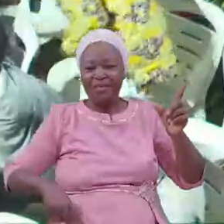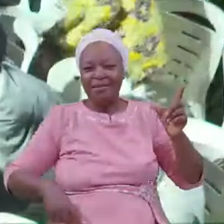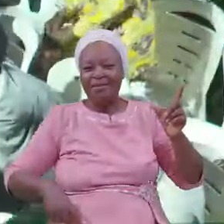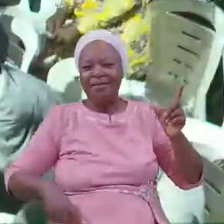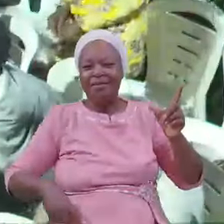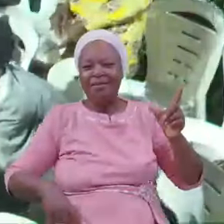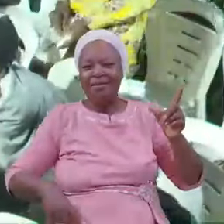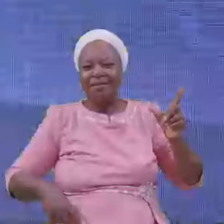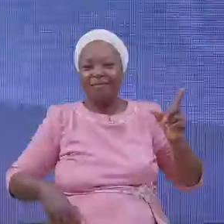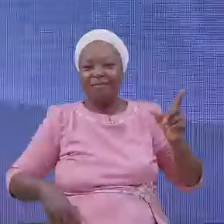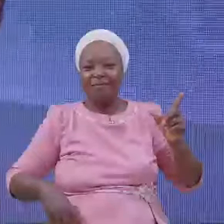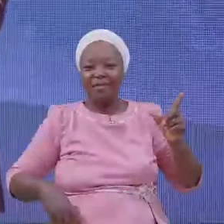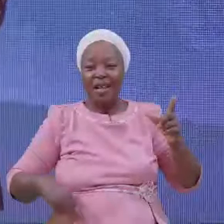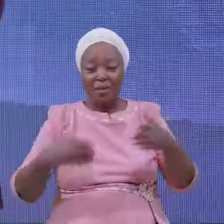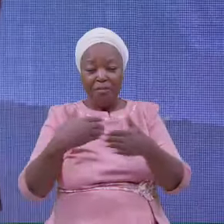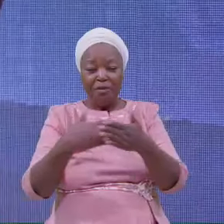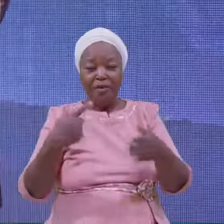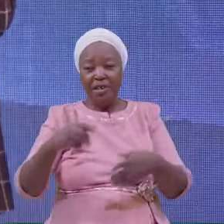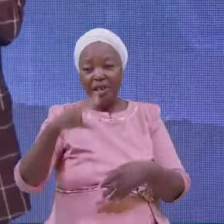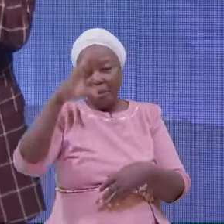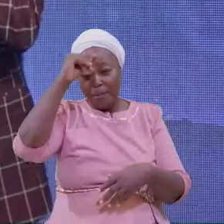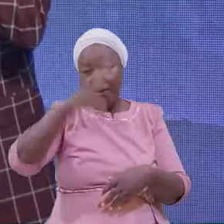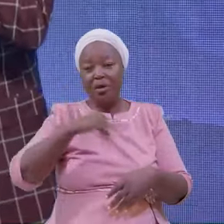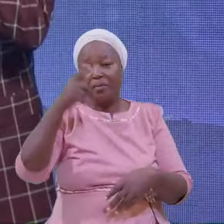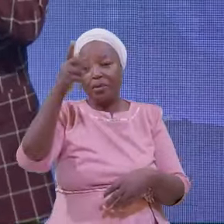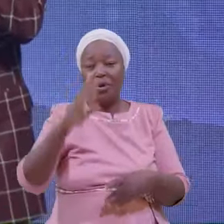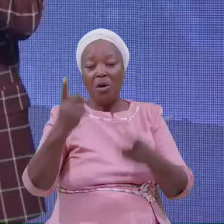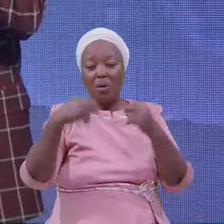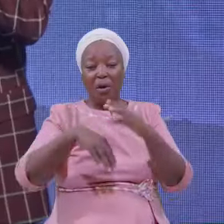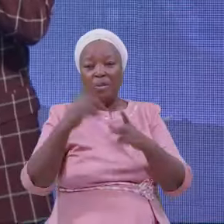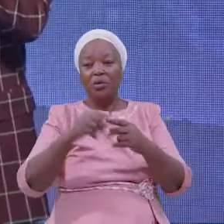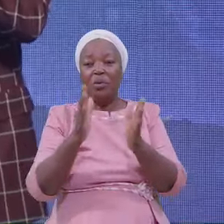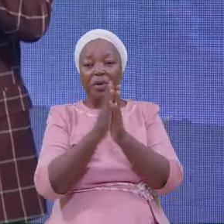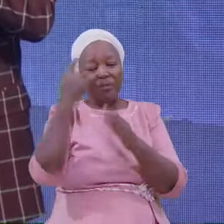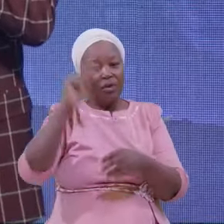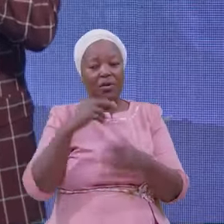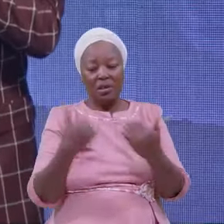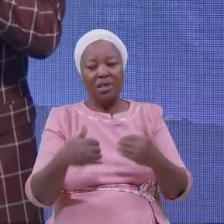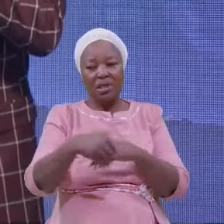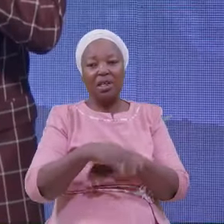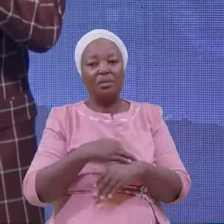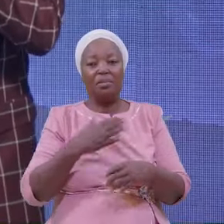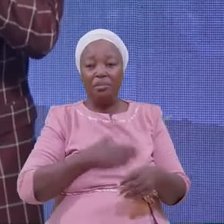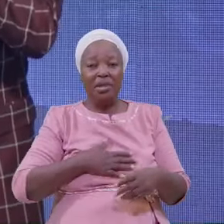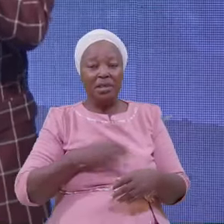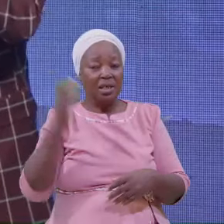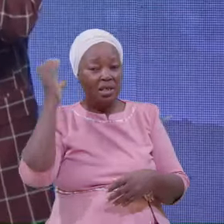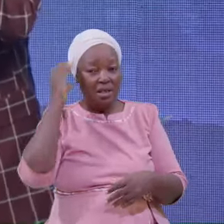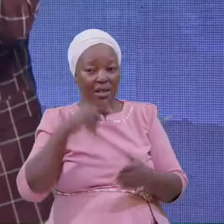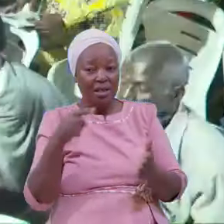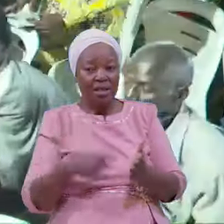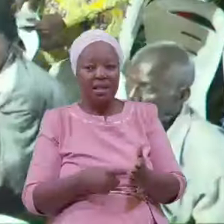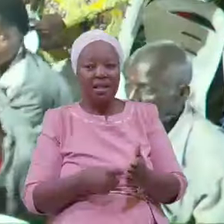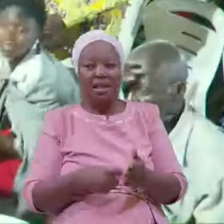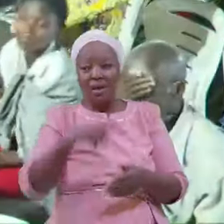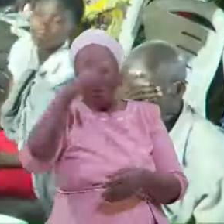Before the man of God comes to pray for us tonight, can you listen quickly to this? You see, I'm sure you came for miracle. Did you come for